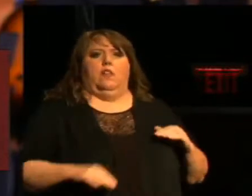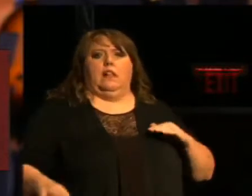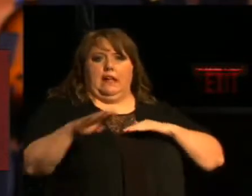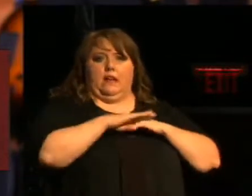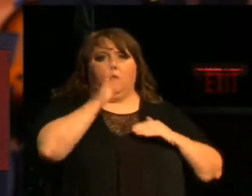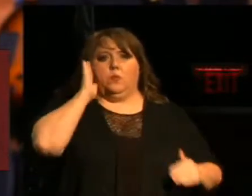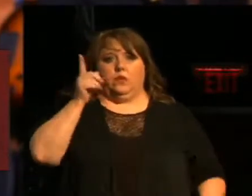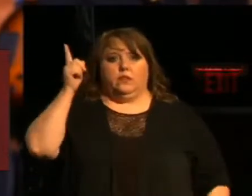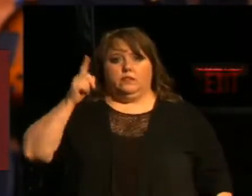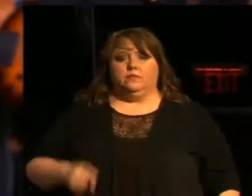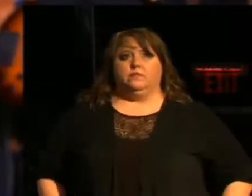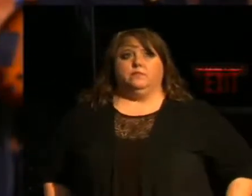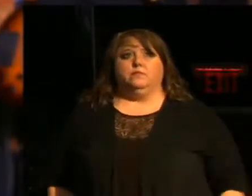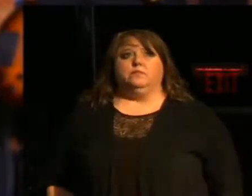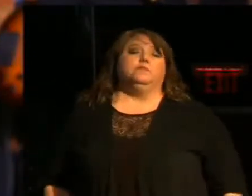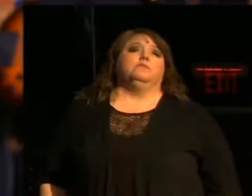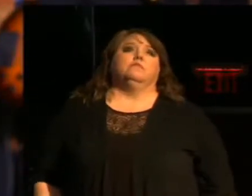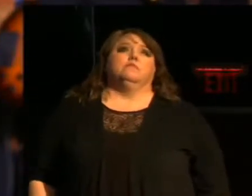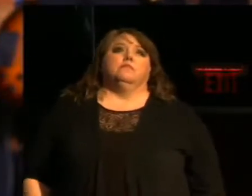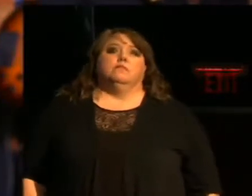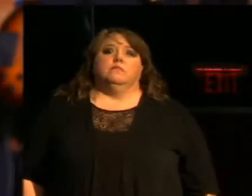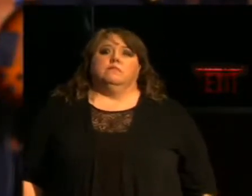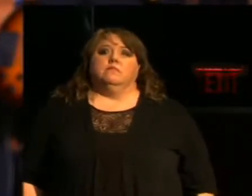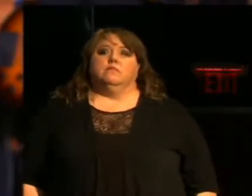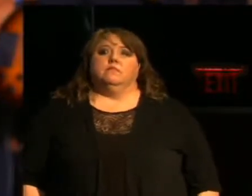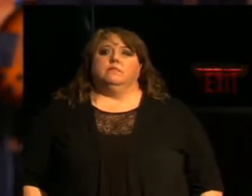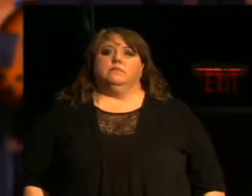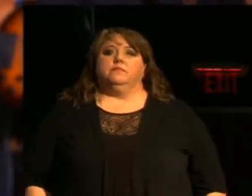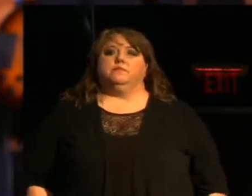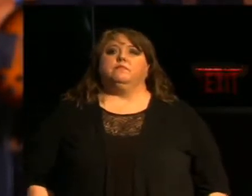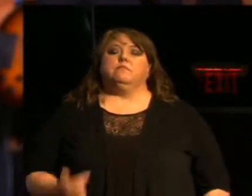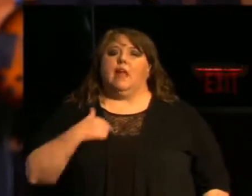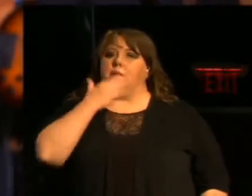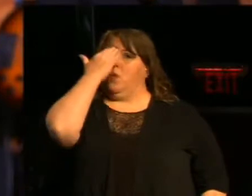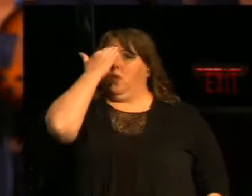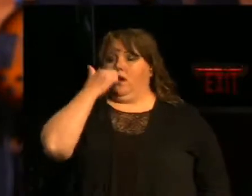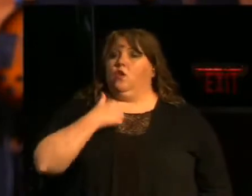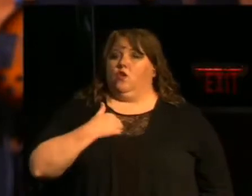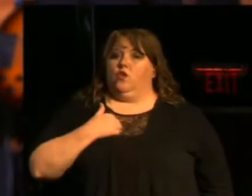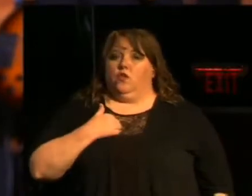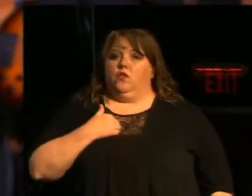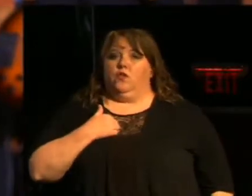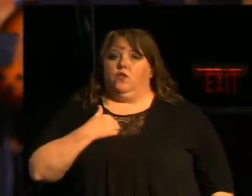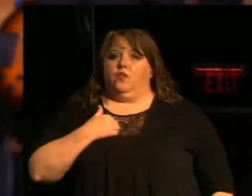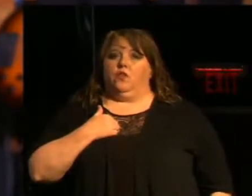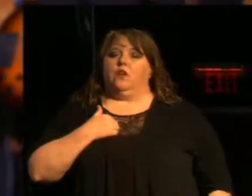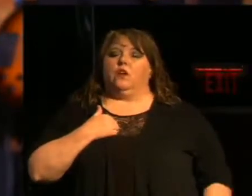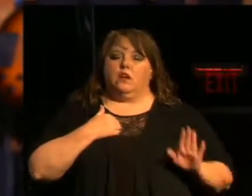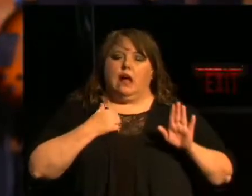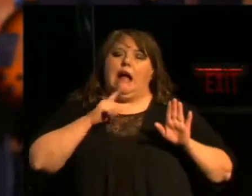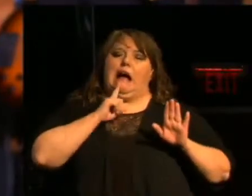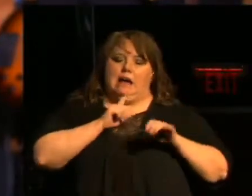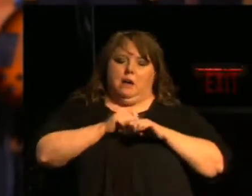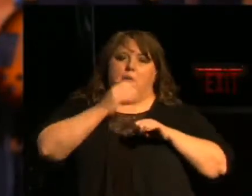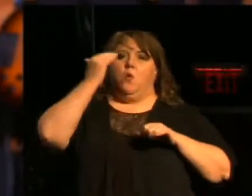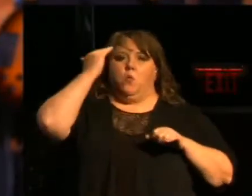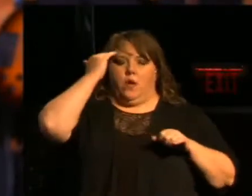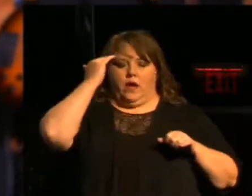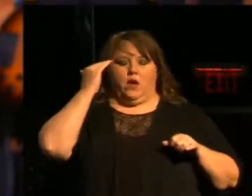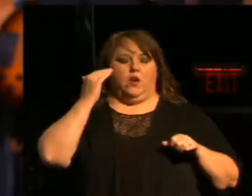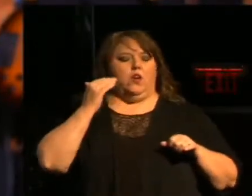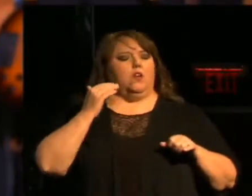One nation under God. Not several, but one nation under God. William Sloane